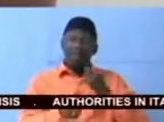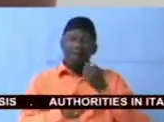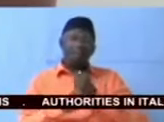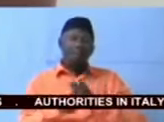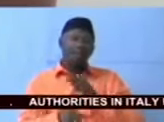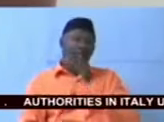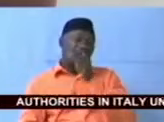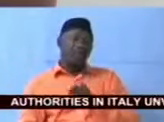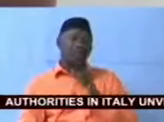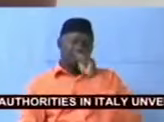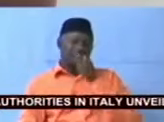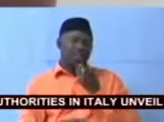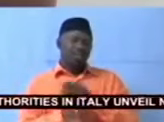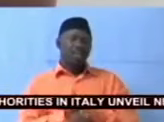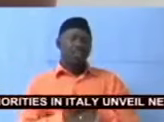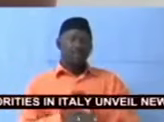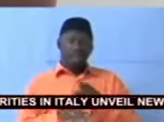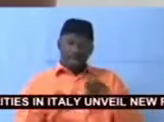ni dess ci.